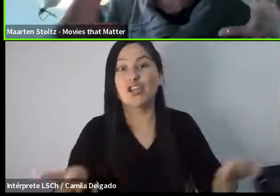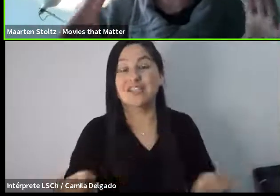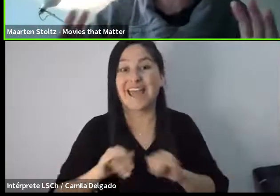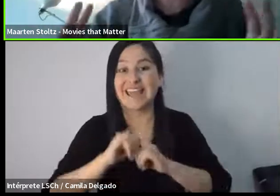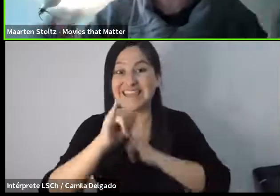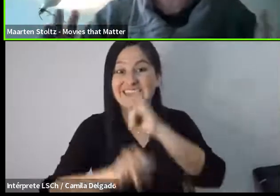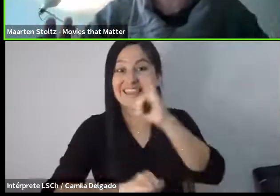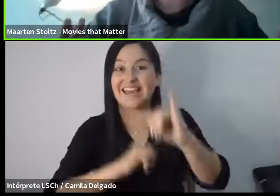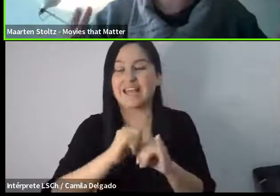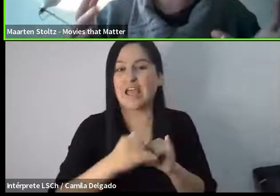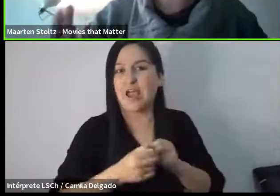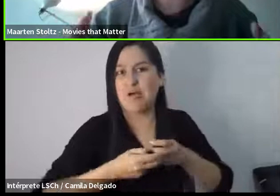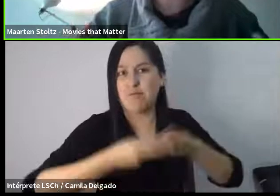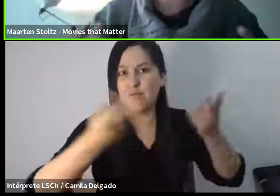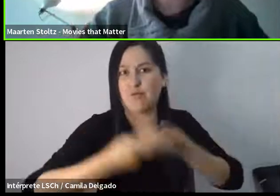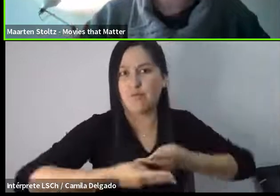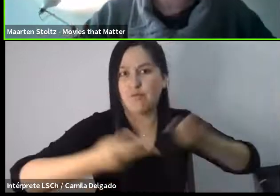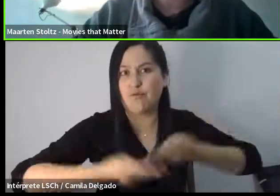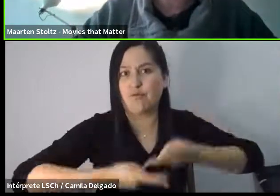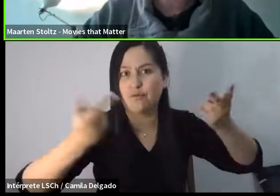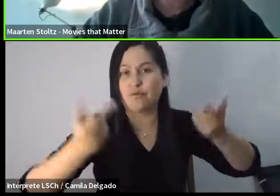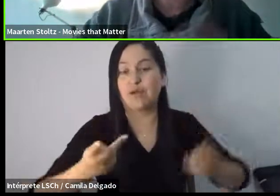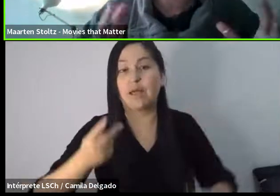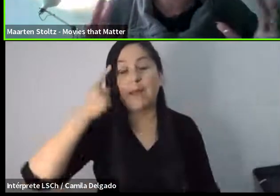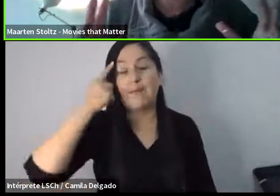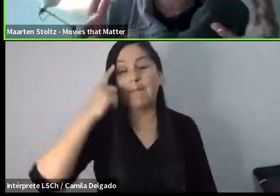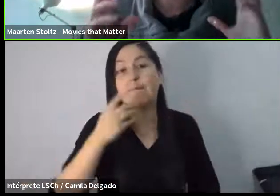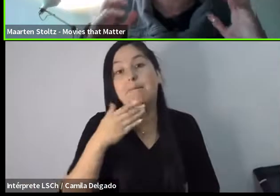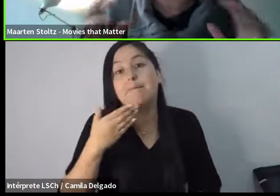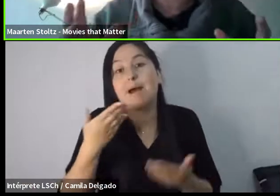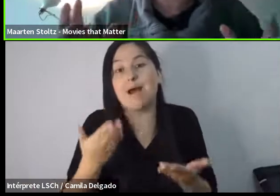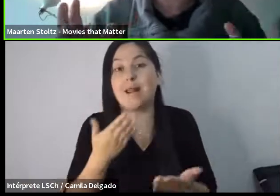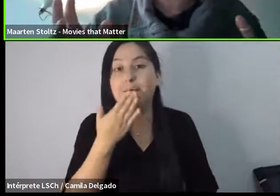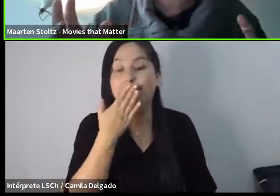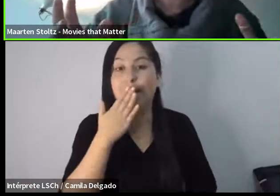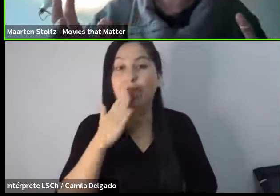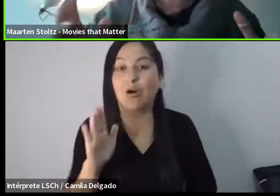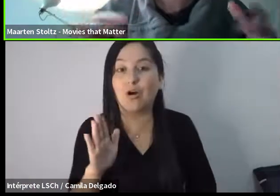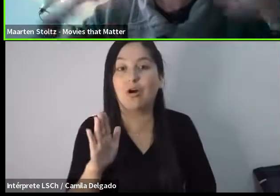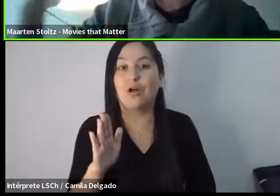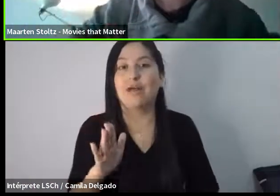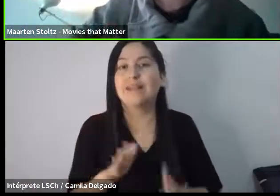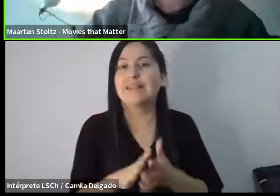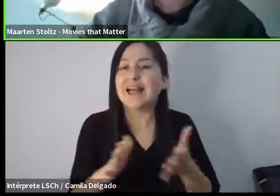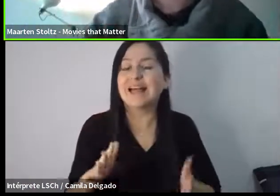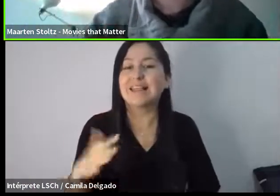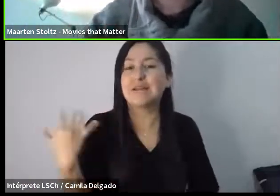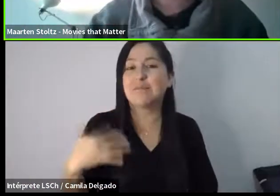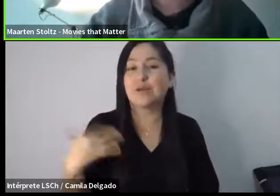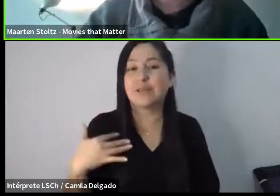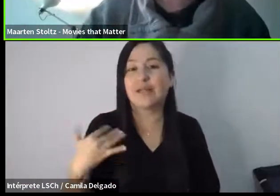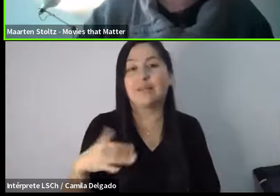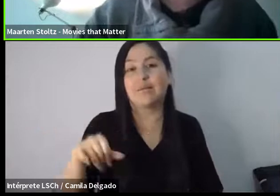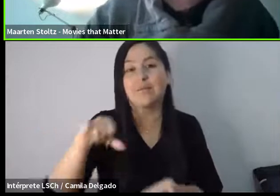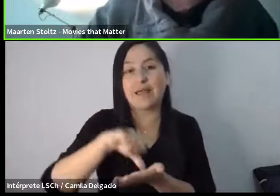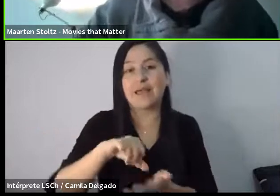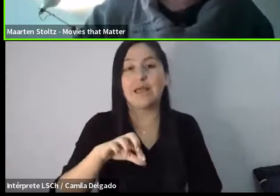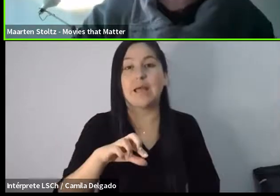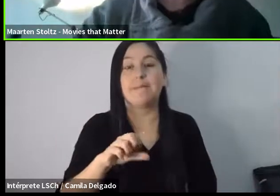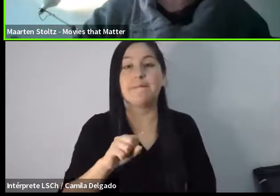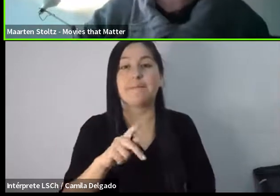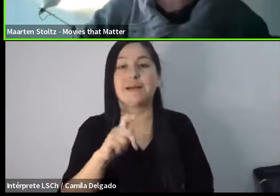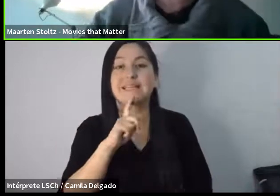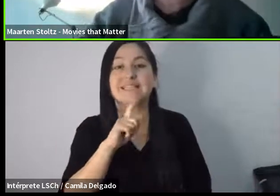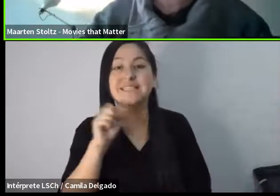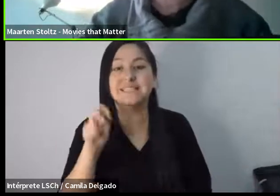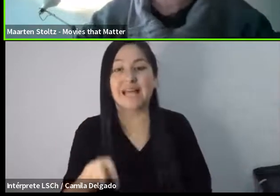topic, it's so urgent and so relevant that we decide, okay, let's just screen one of the few amazing films by